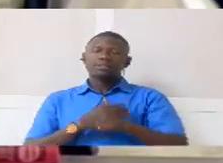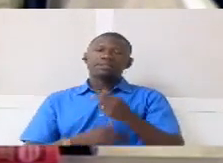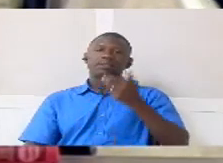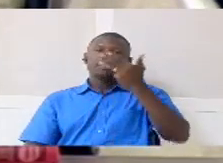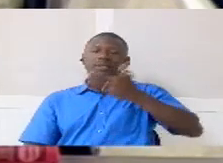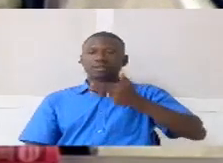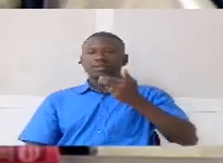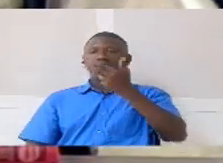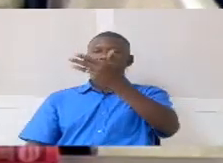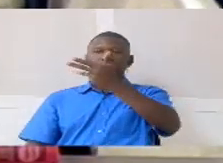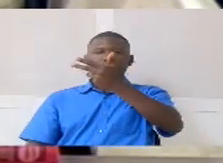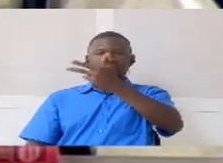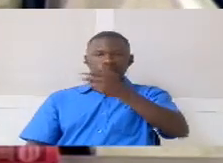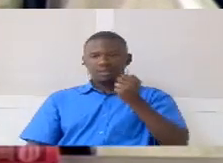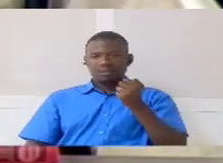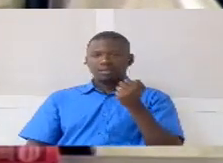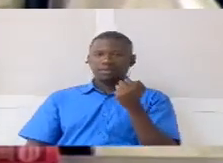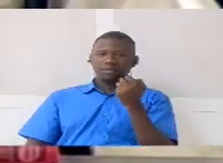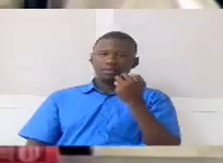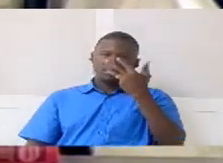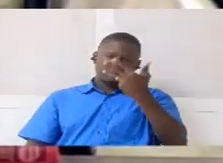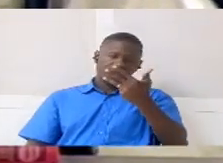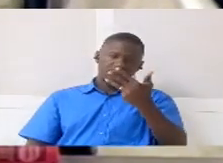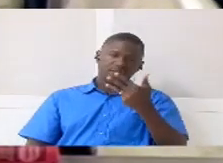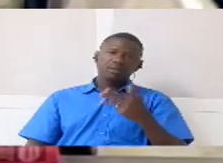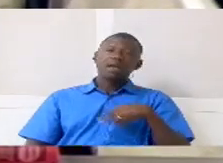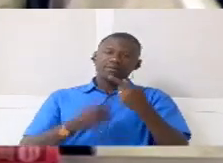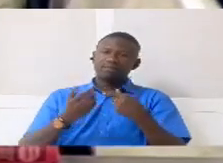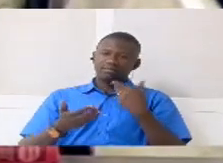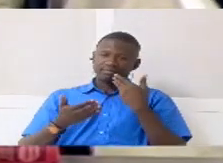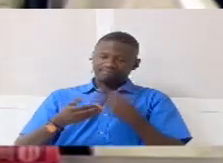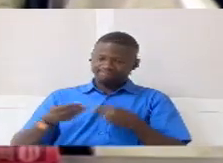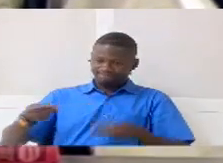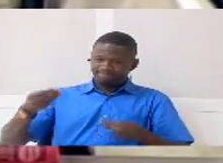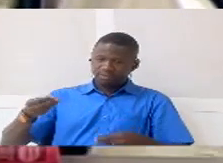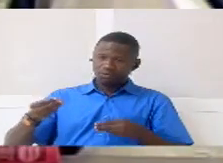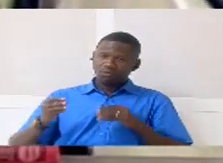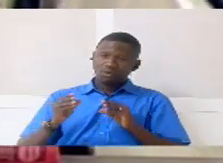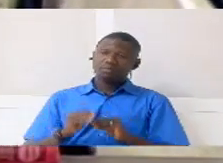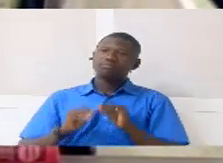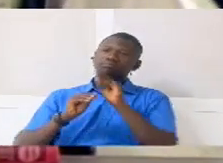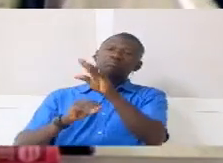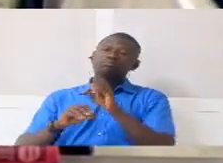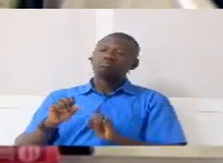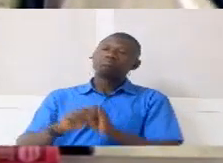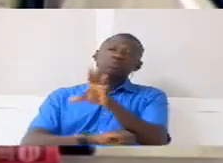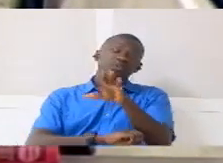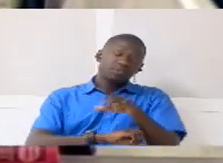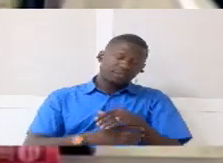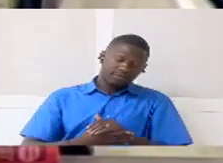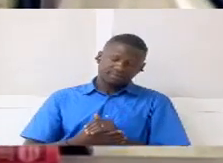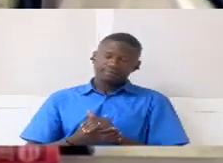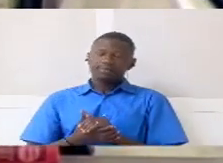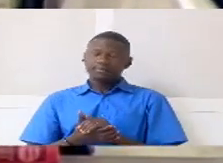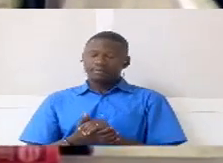in Atanjanjandi. After we passed out, we were posted. The Natata Ngadoku Kumasi Mile